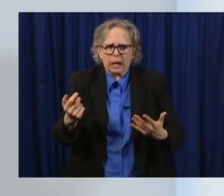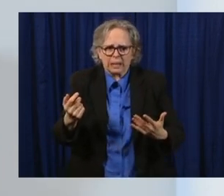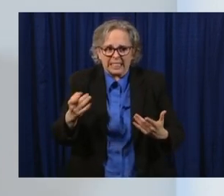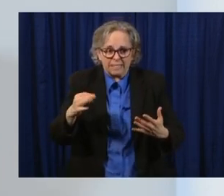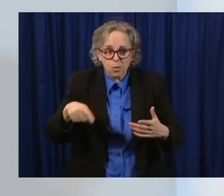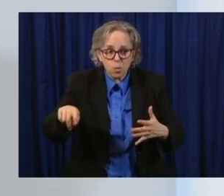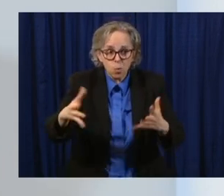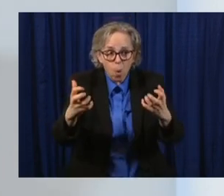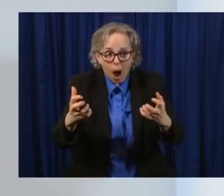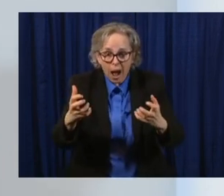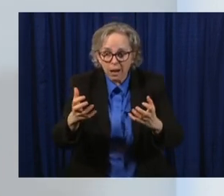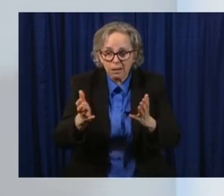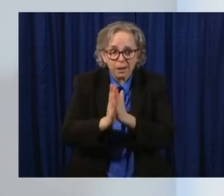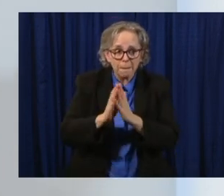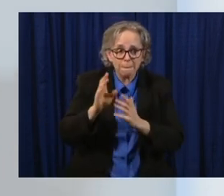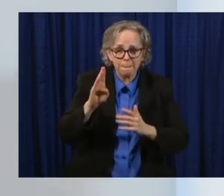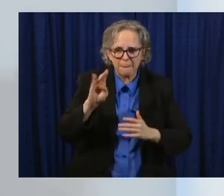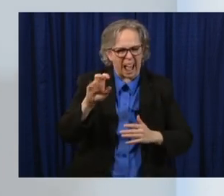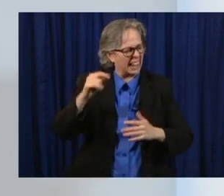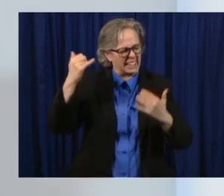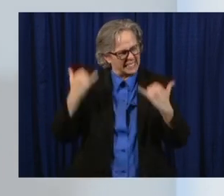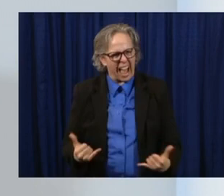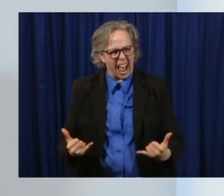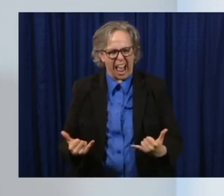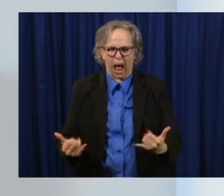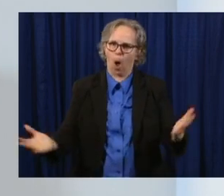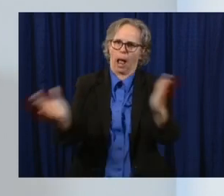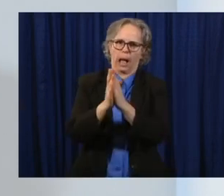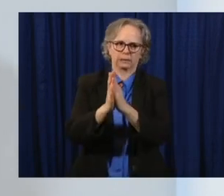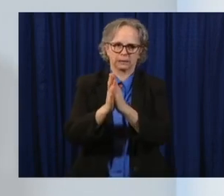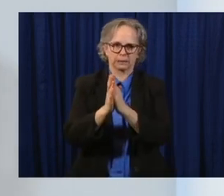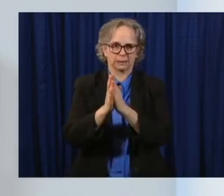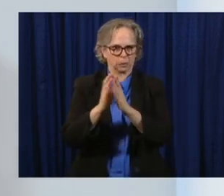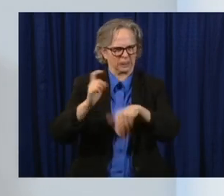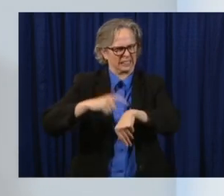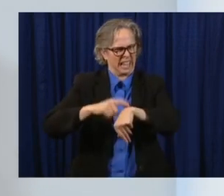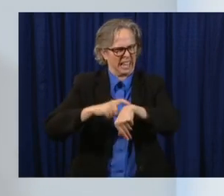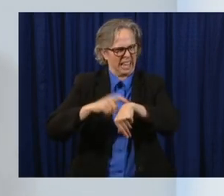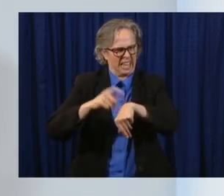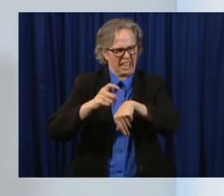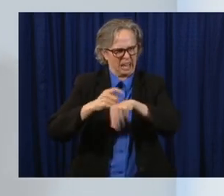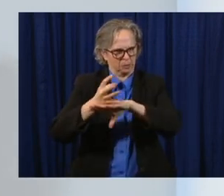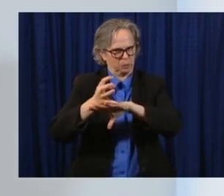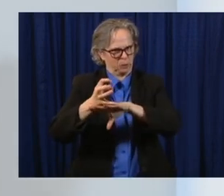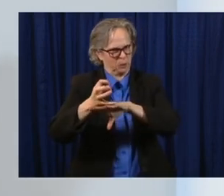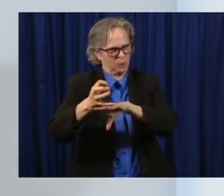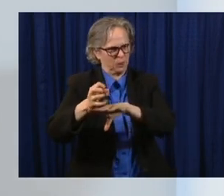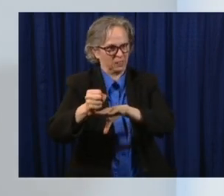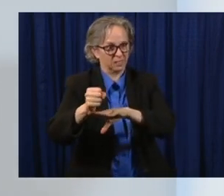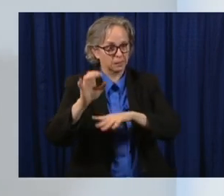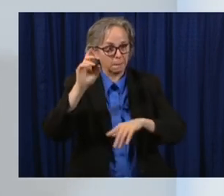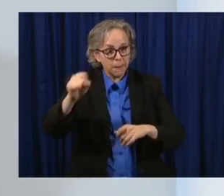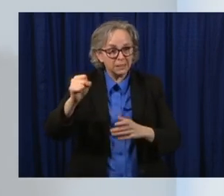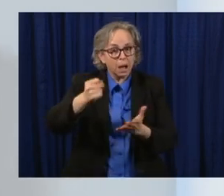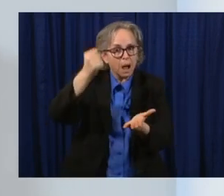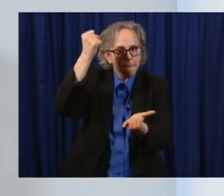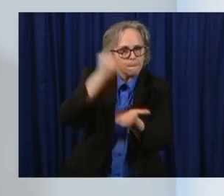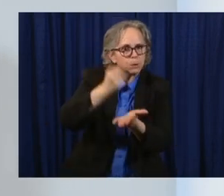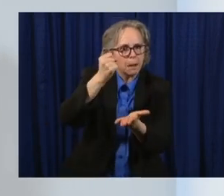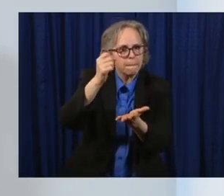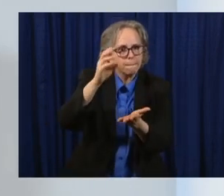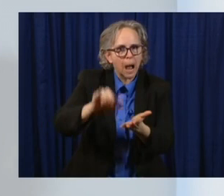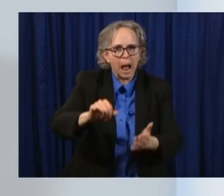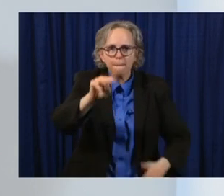a hold of your Board of Elections today and get that done. And remember that you have until Monday night, until Monday, to get